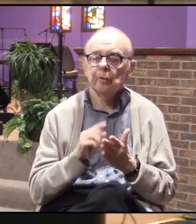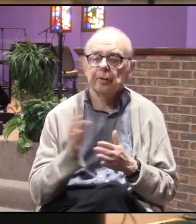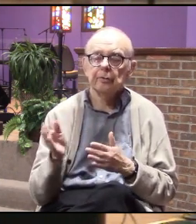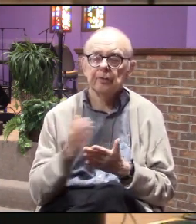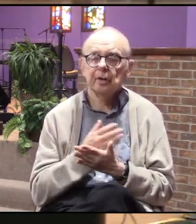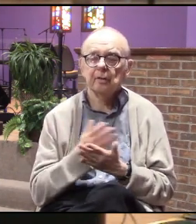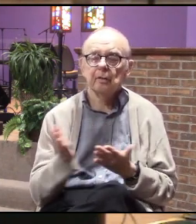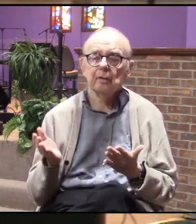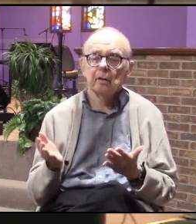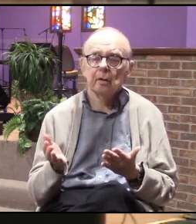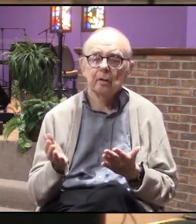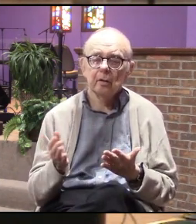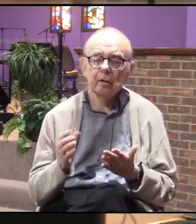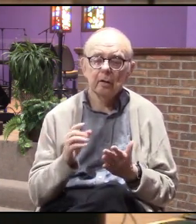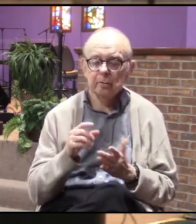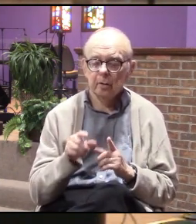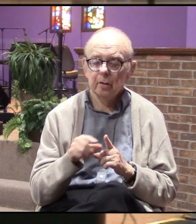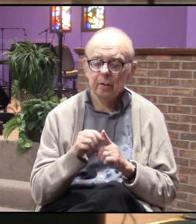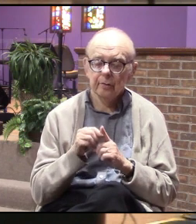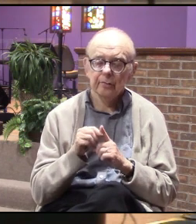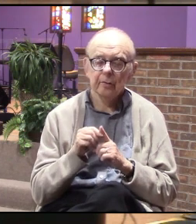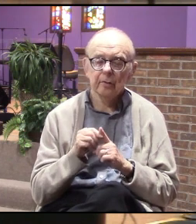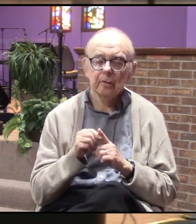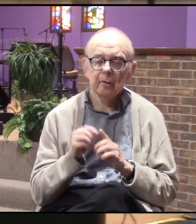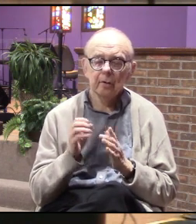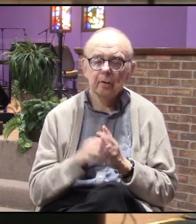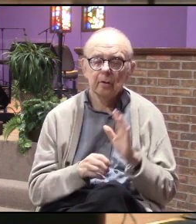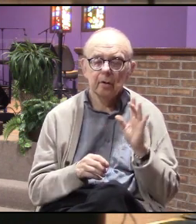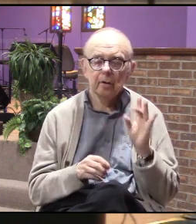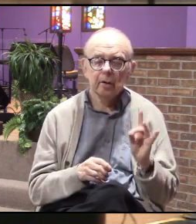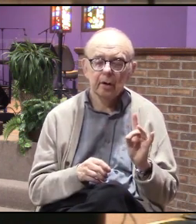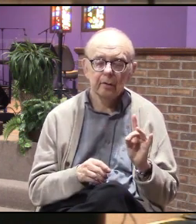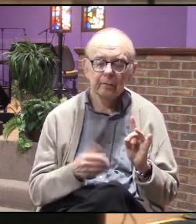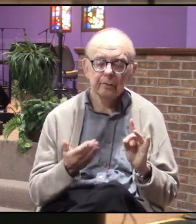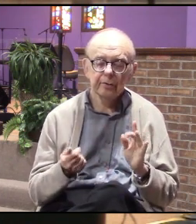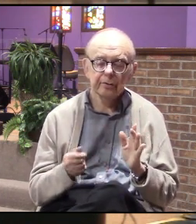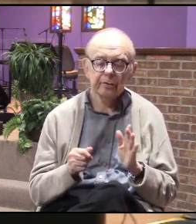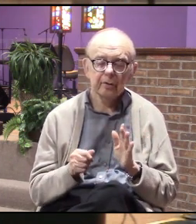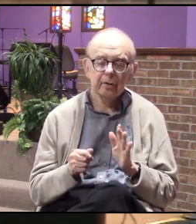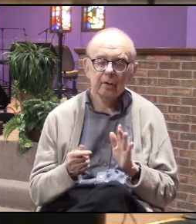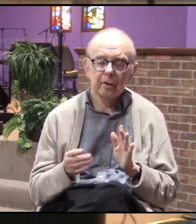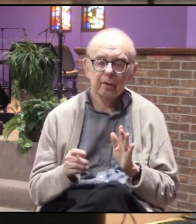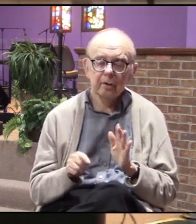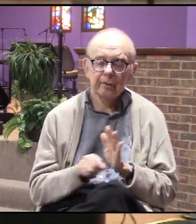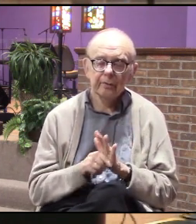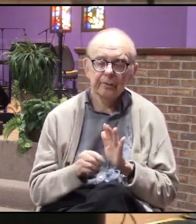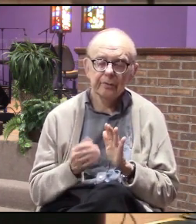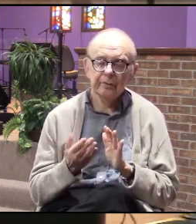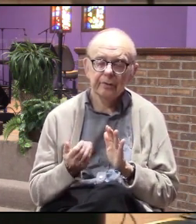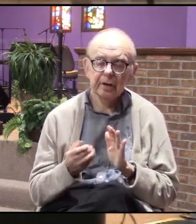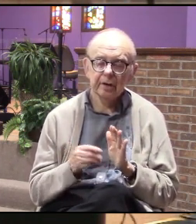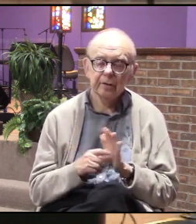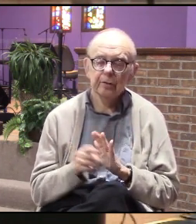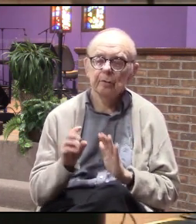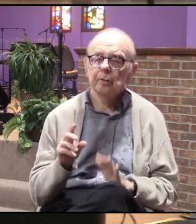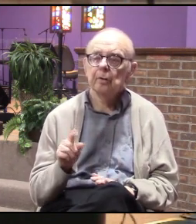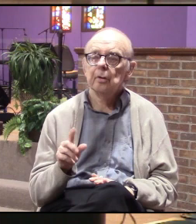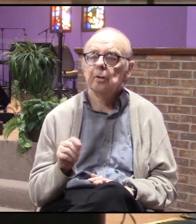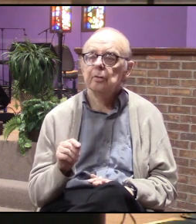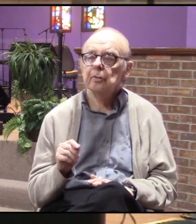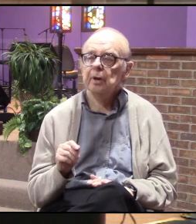So in Genesis chapter 8, verse 15 through 20, we'll have it up here on the